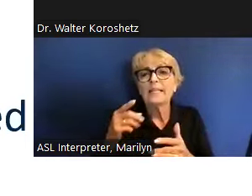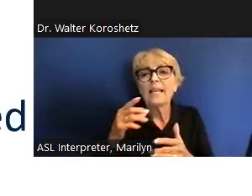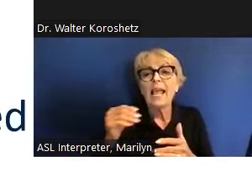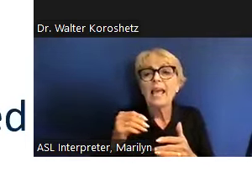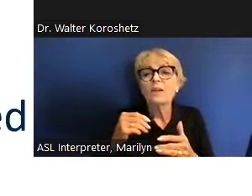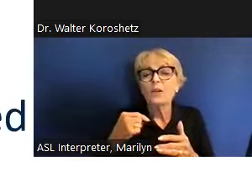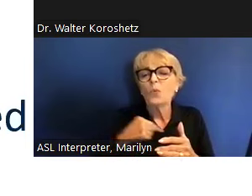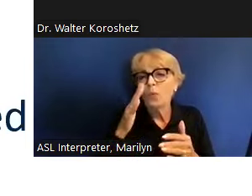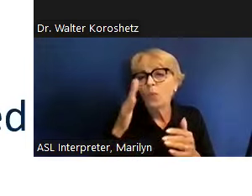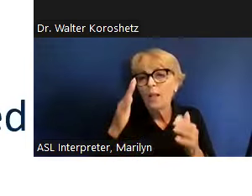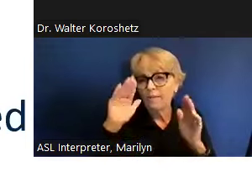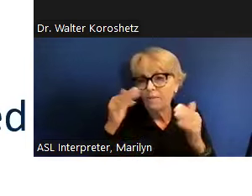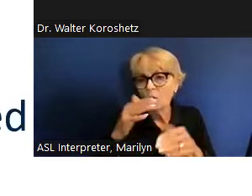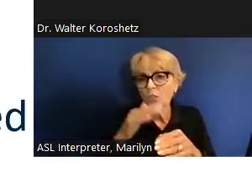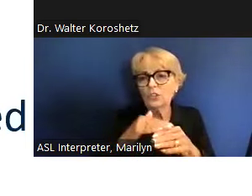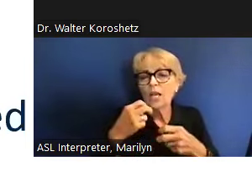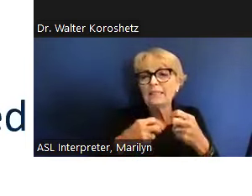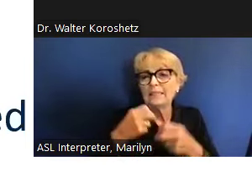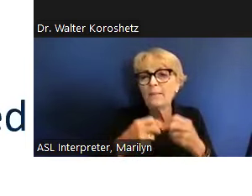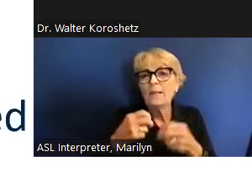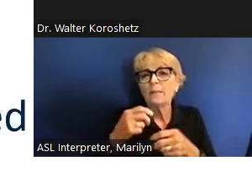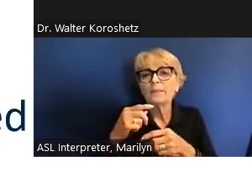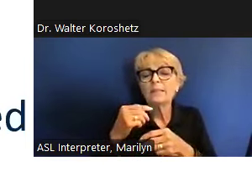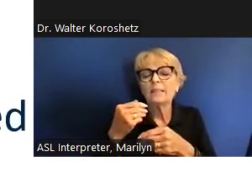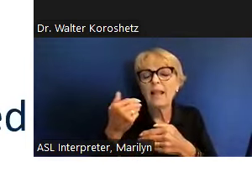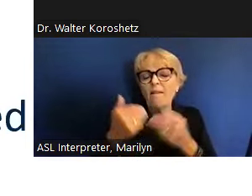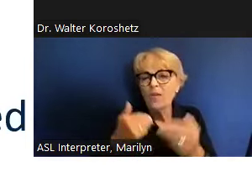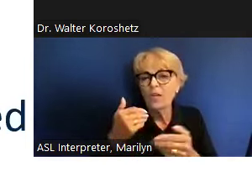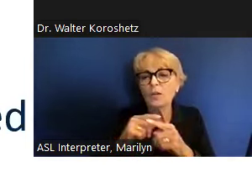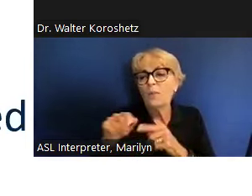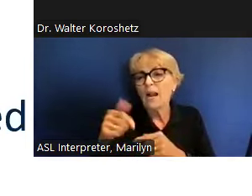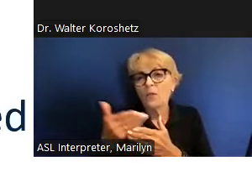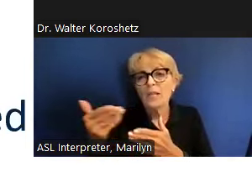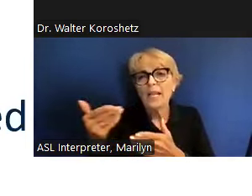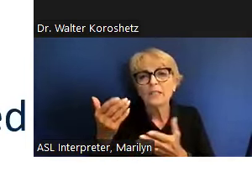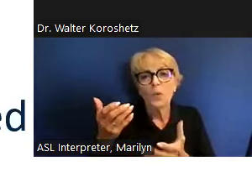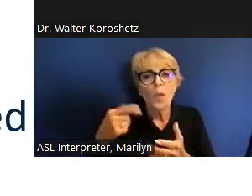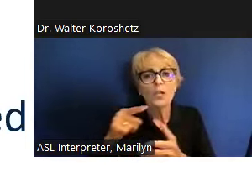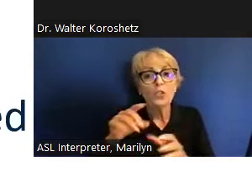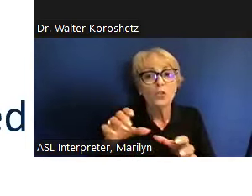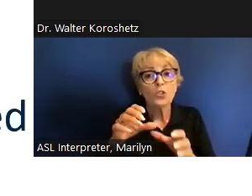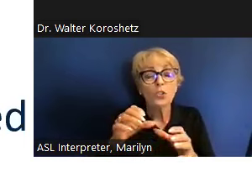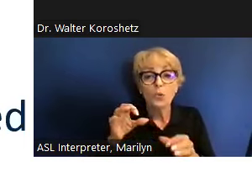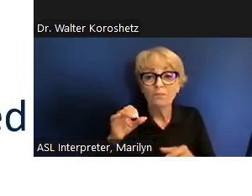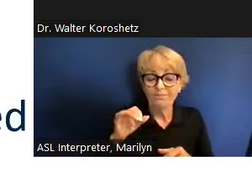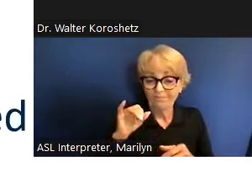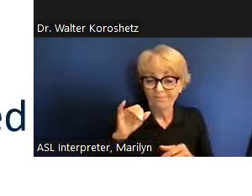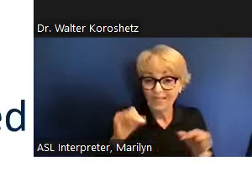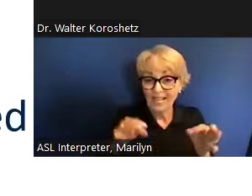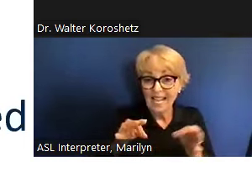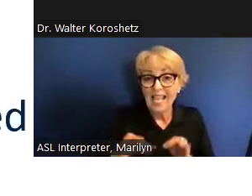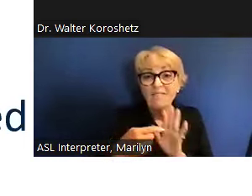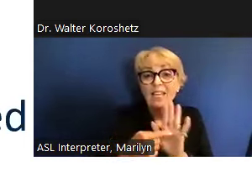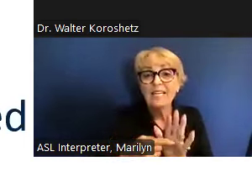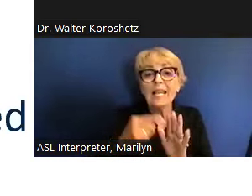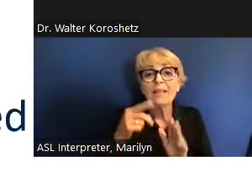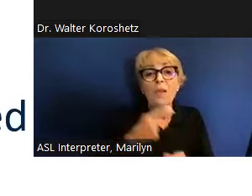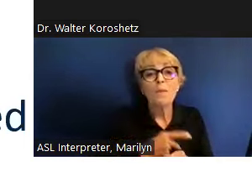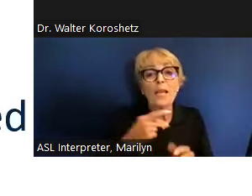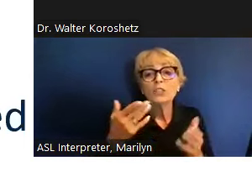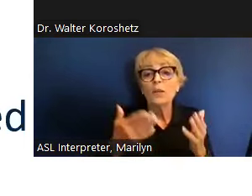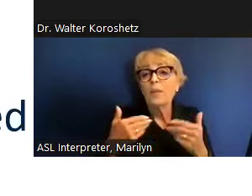symptoms and function, but here are the other things that we want you to do. If indicated, the patient may have